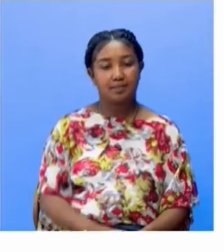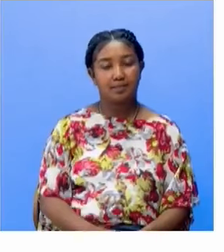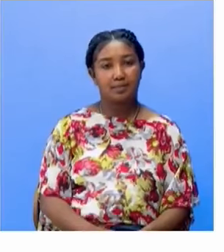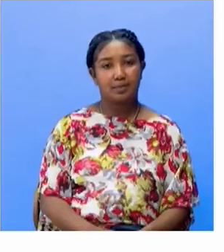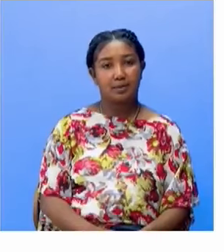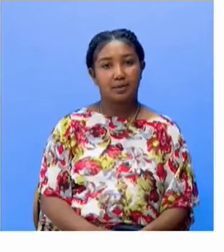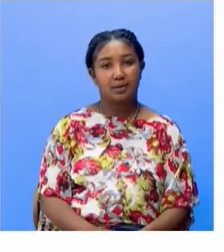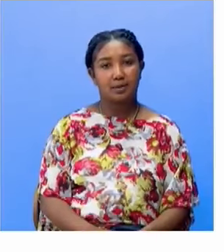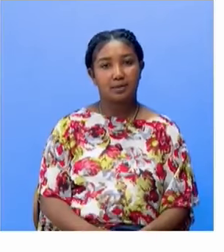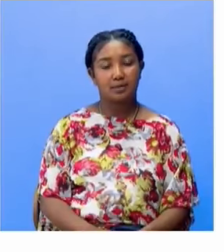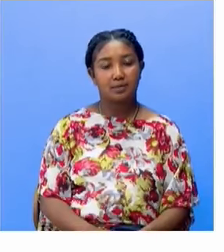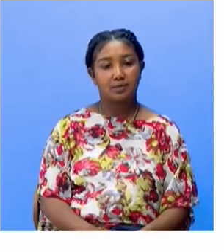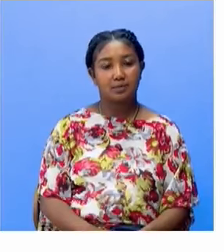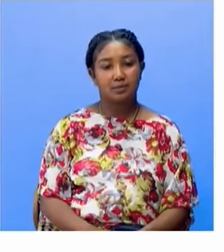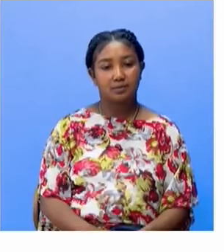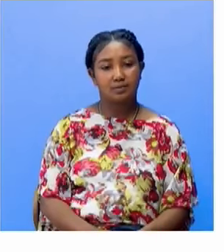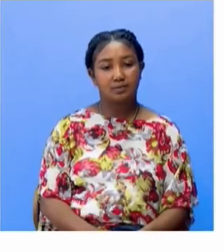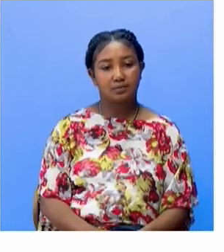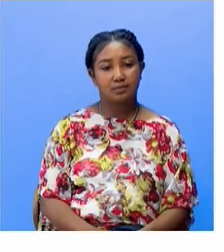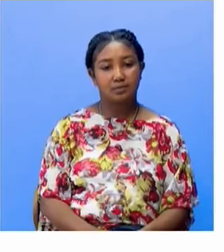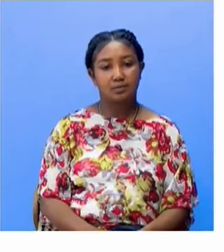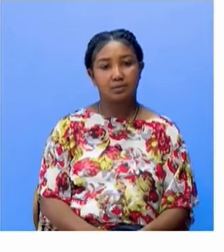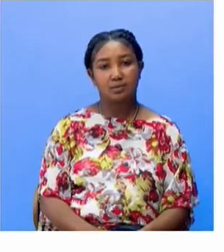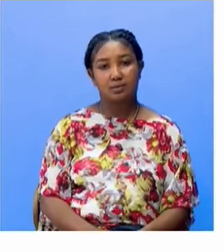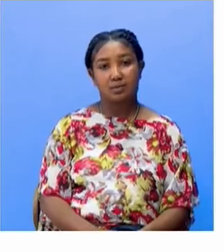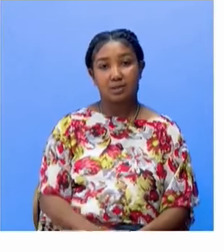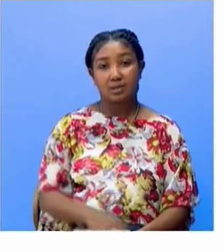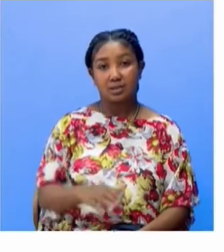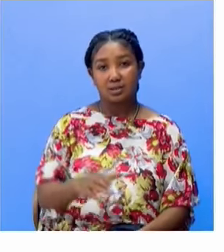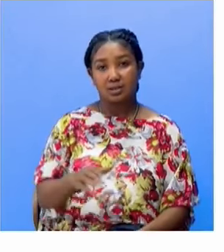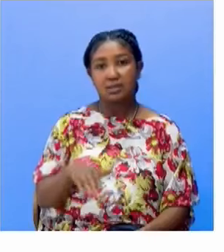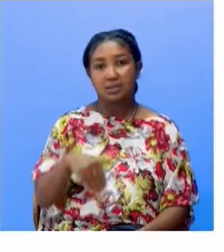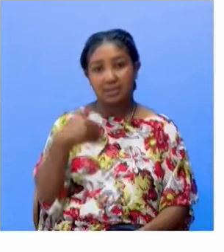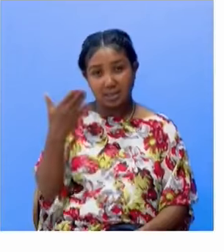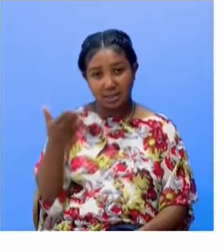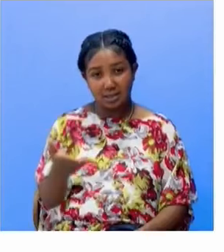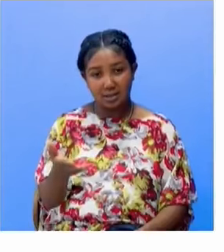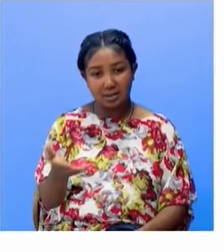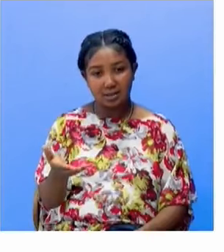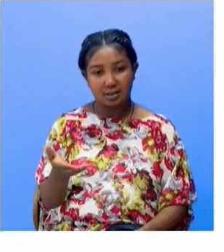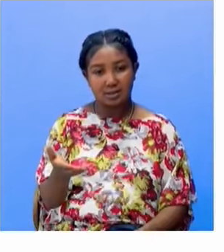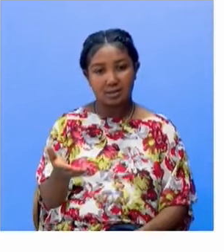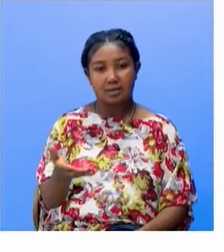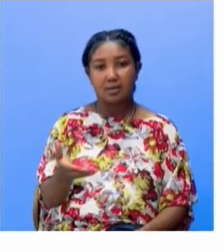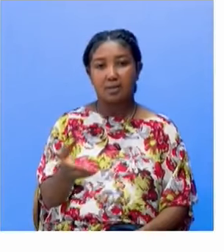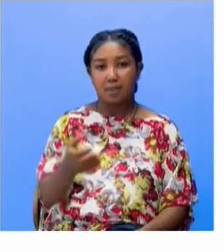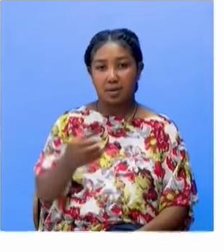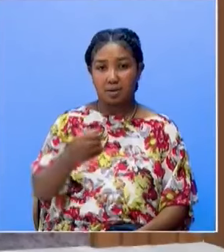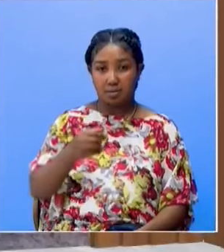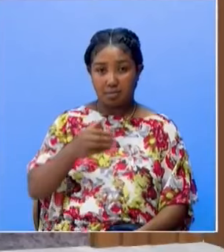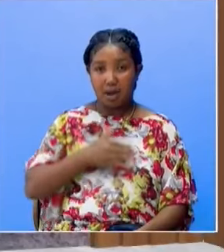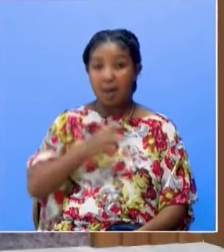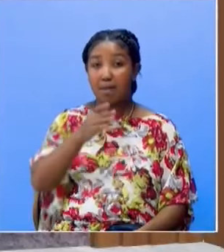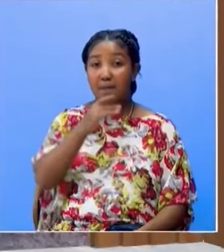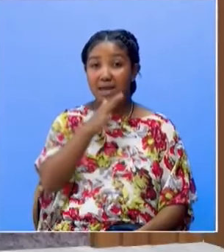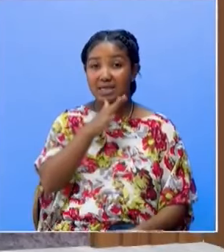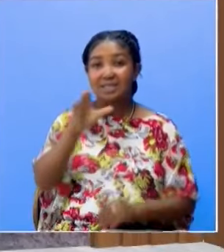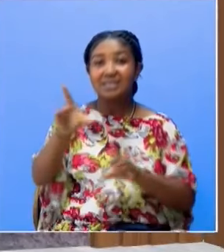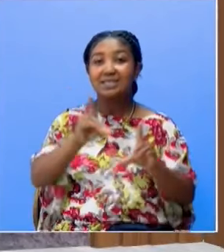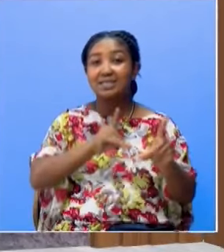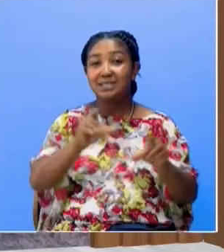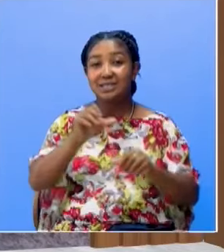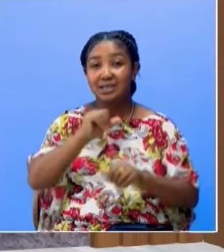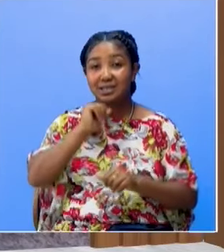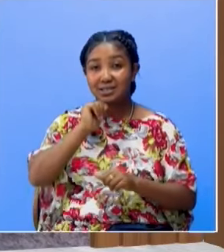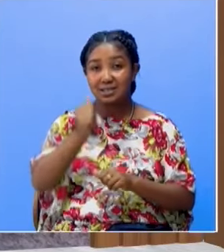My mother. Then, as we've said so far, my mother didn't.